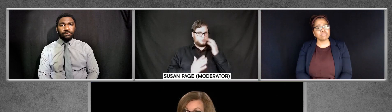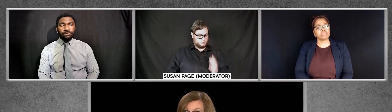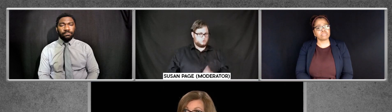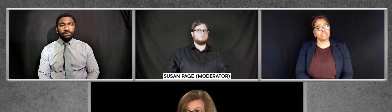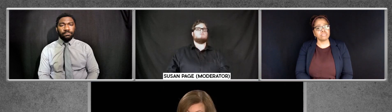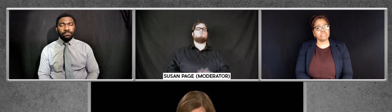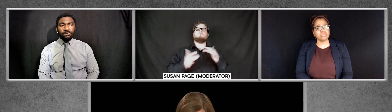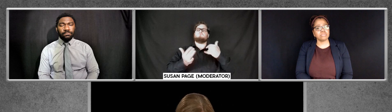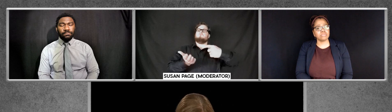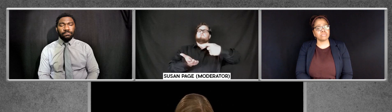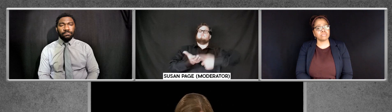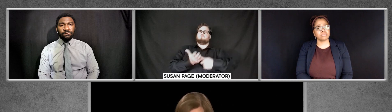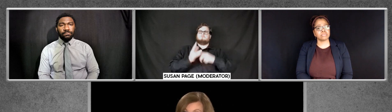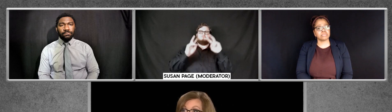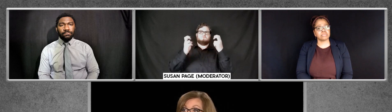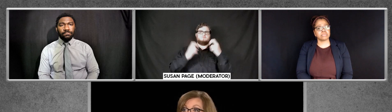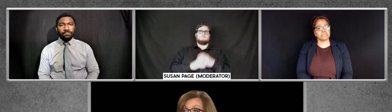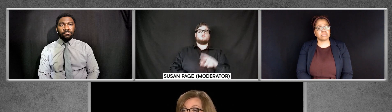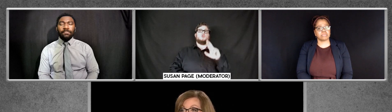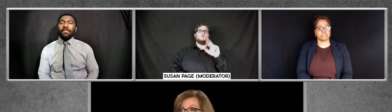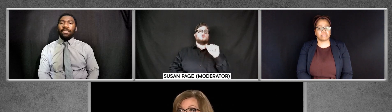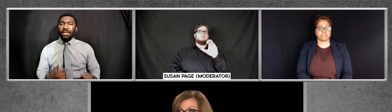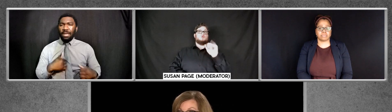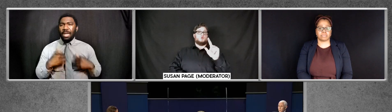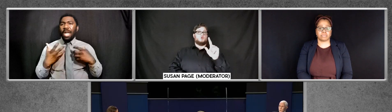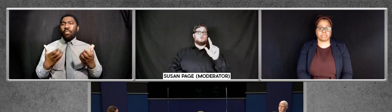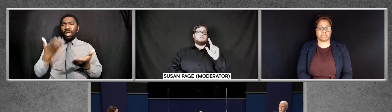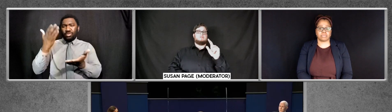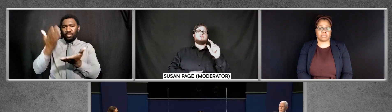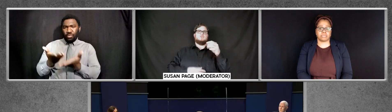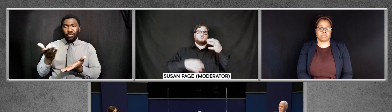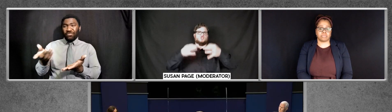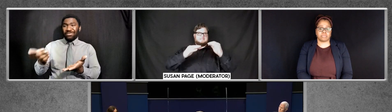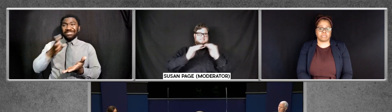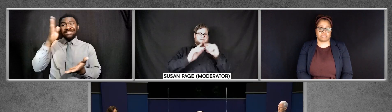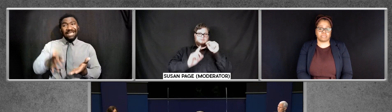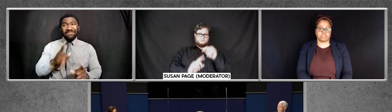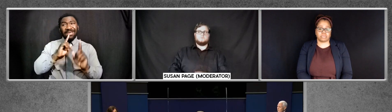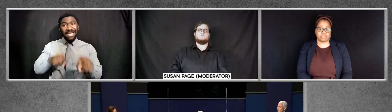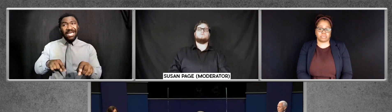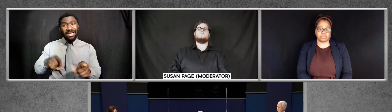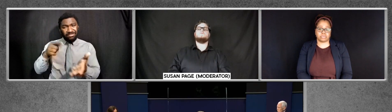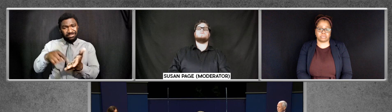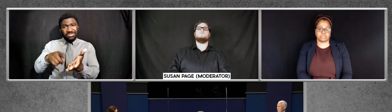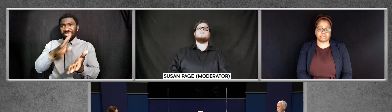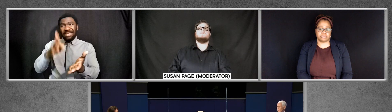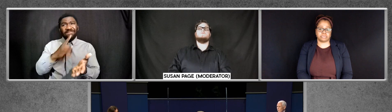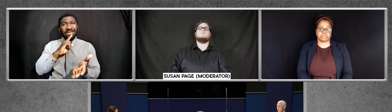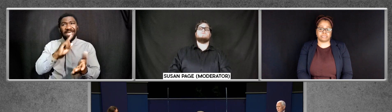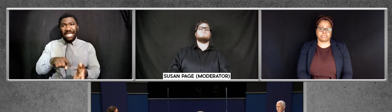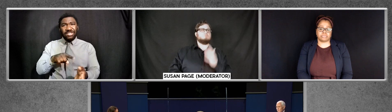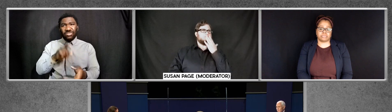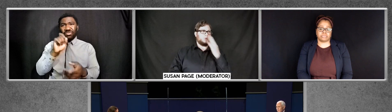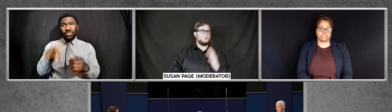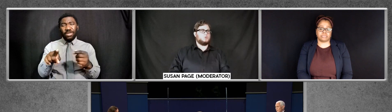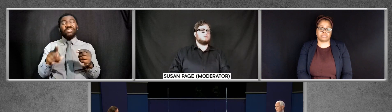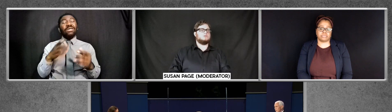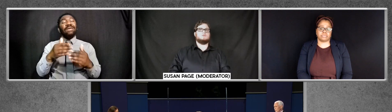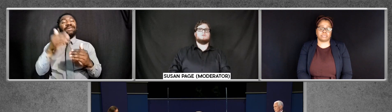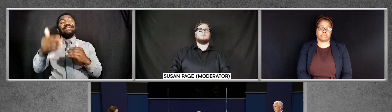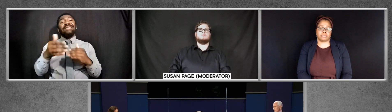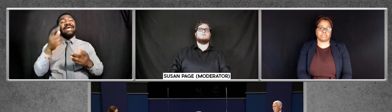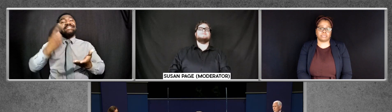of racial justice. I just want the record to reflect she never answered the question. So I think the American people, Thank maybe you. the next debate, Joe Biden will answer the question.